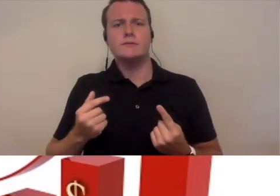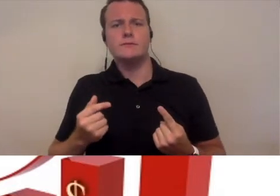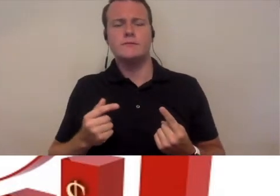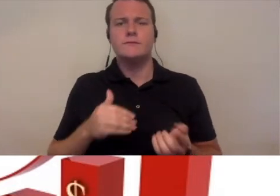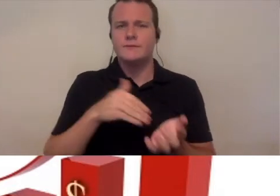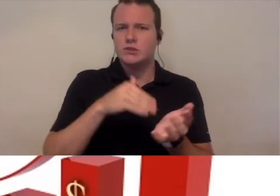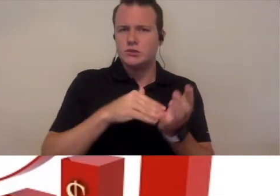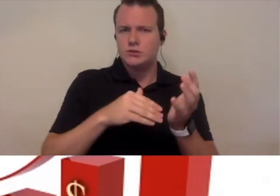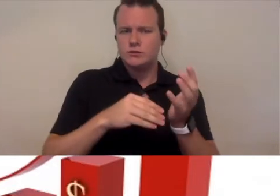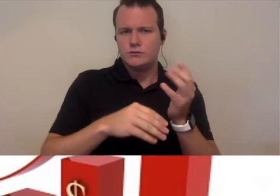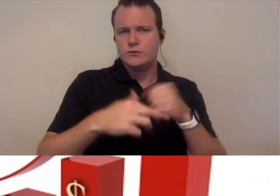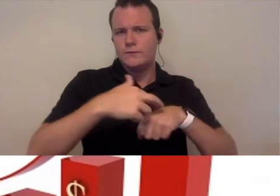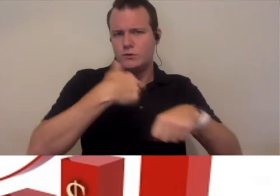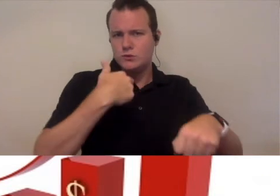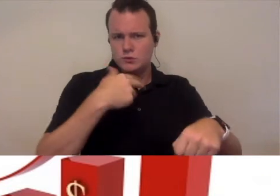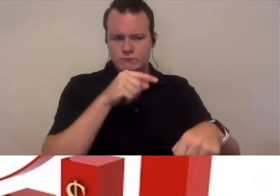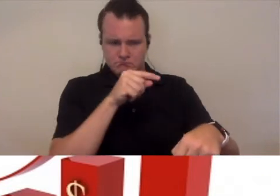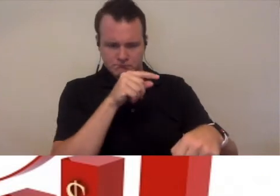about physician referrals